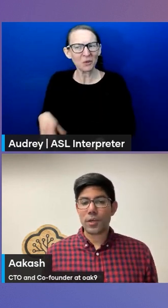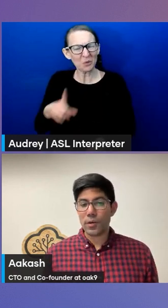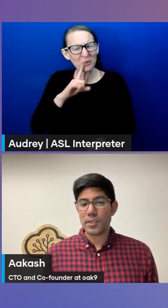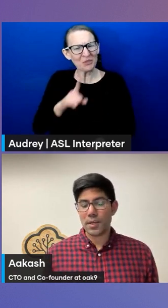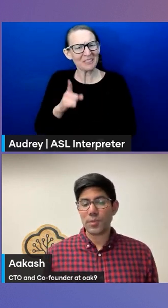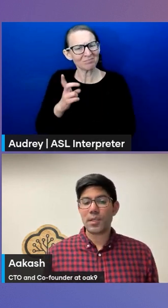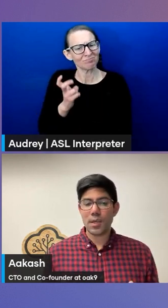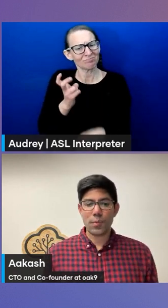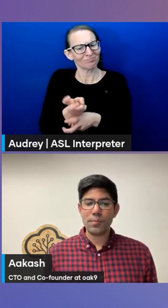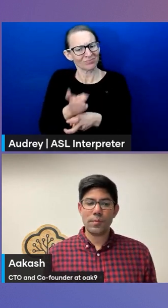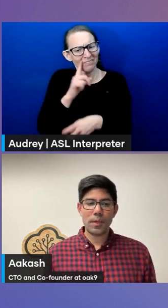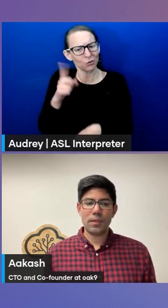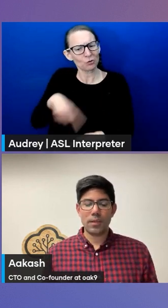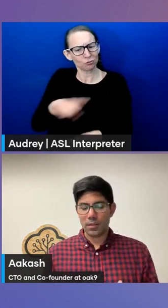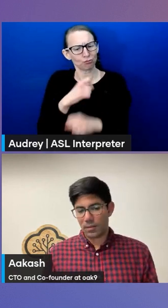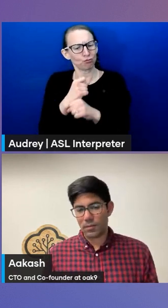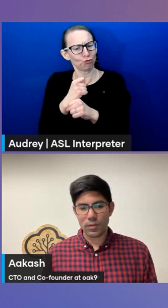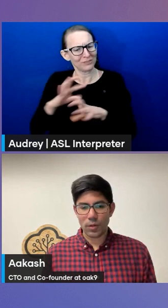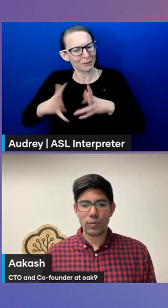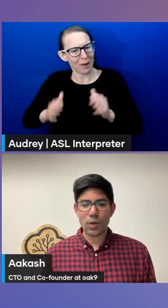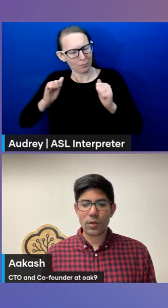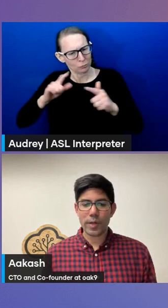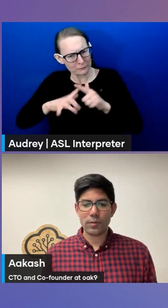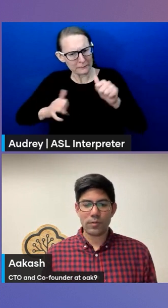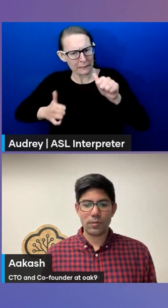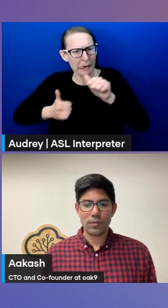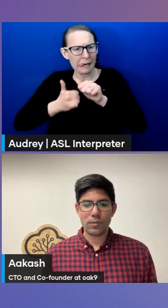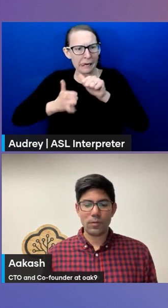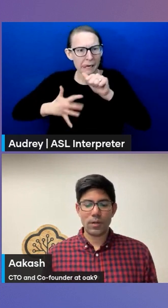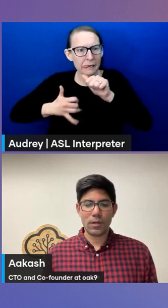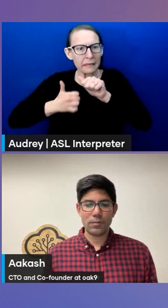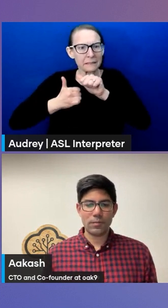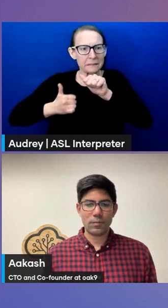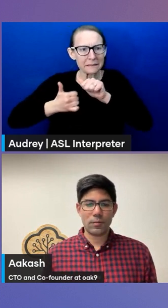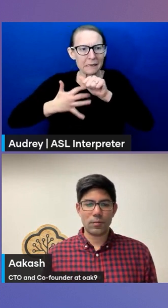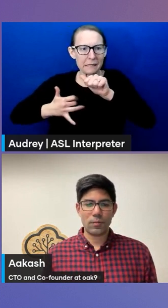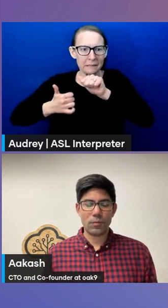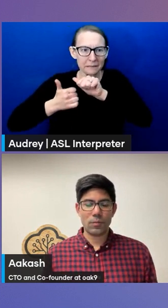for security teams to keep up. And we'll talk about